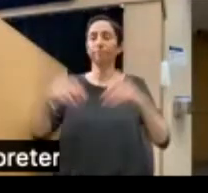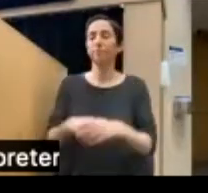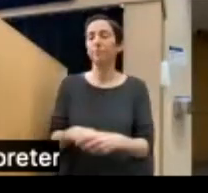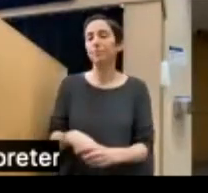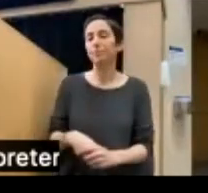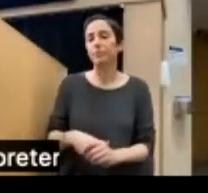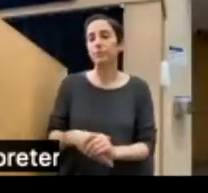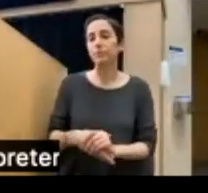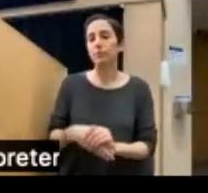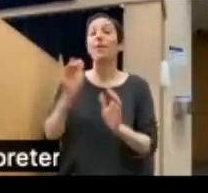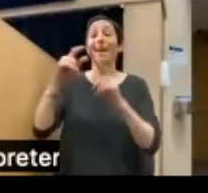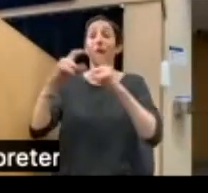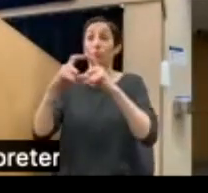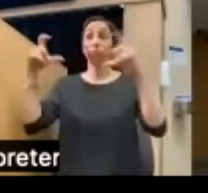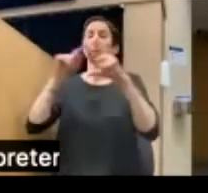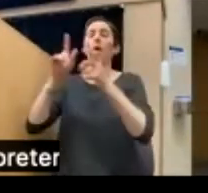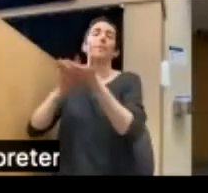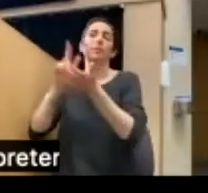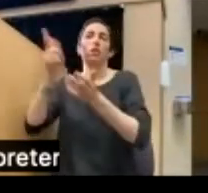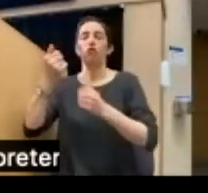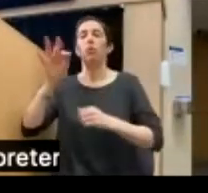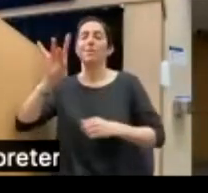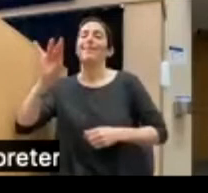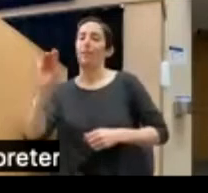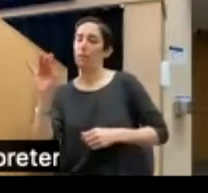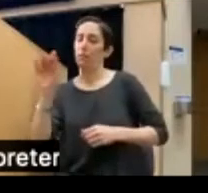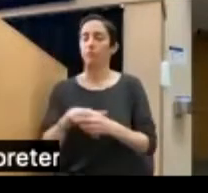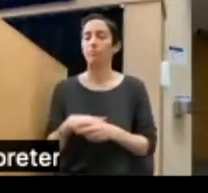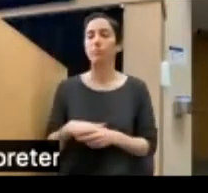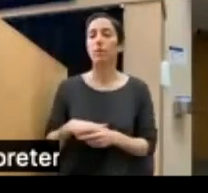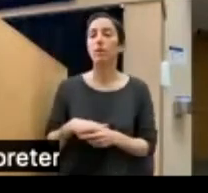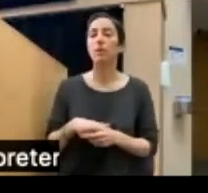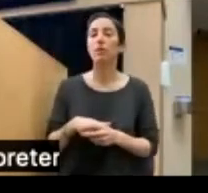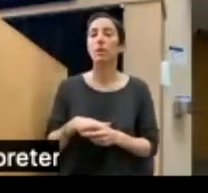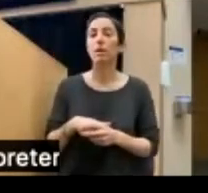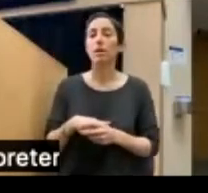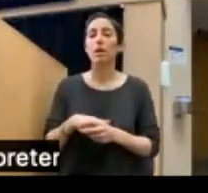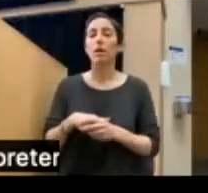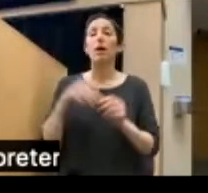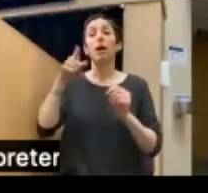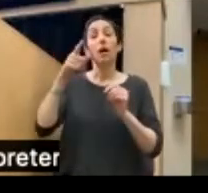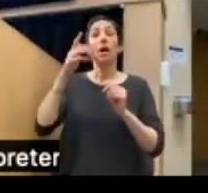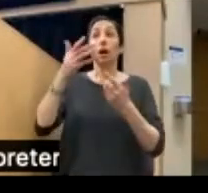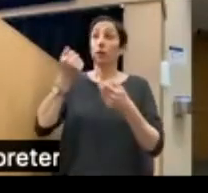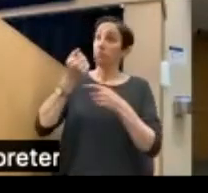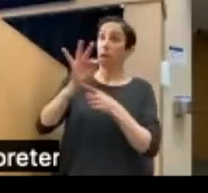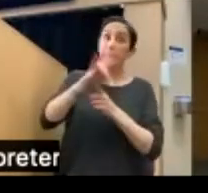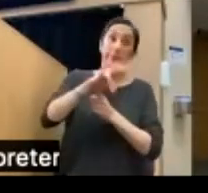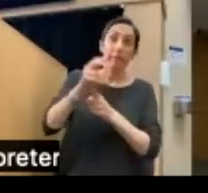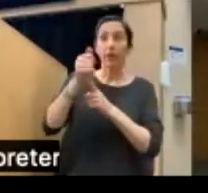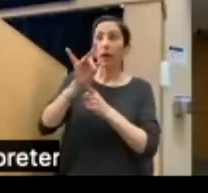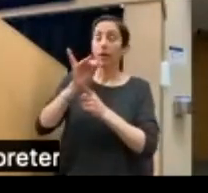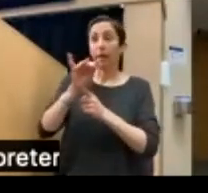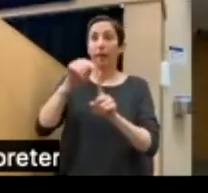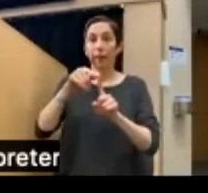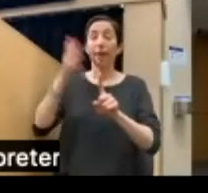in 1980. What's remarkable about this is just how right he was, right? So when you go back and look